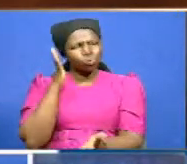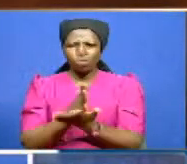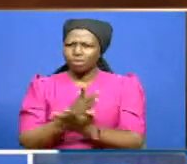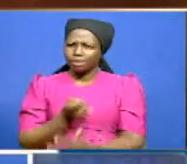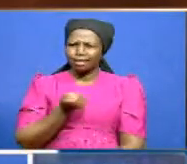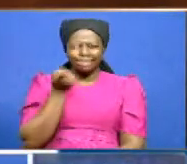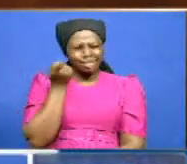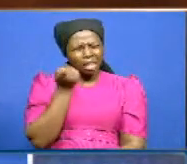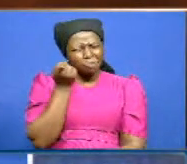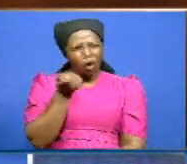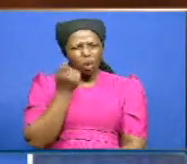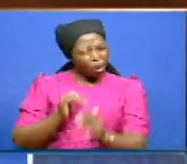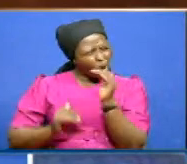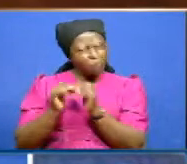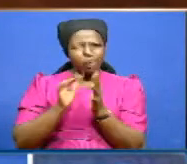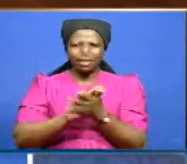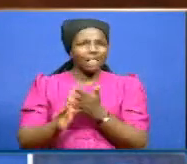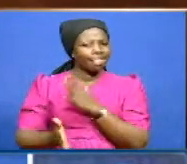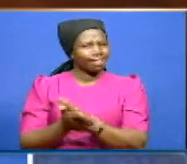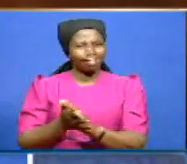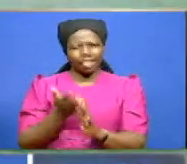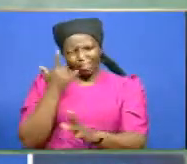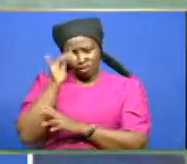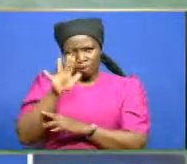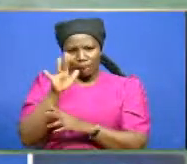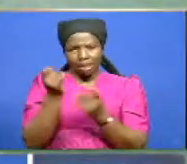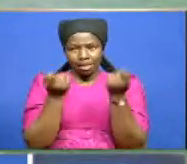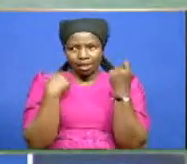little to nothing for their tea.